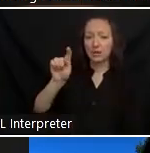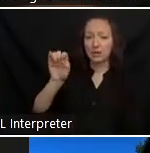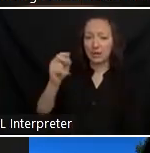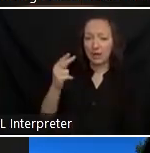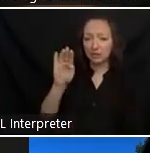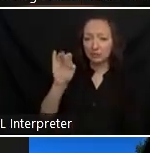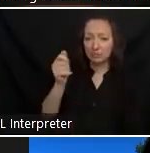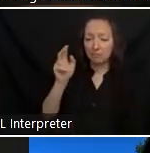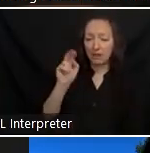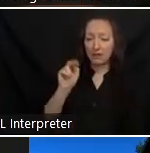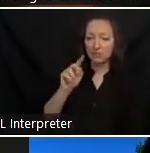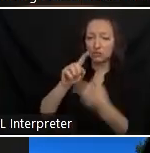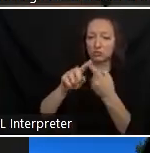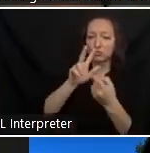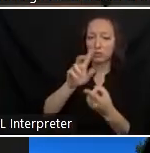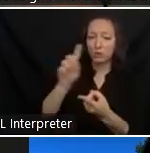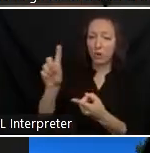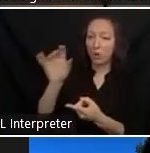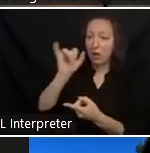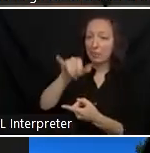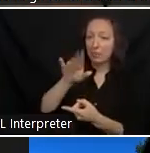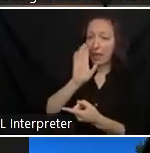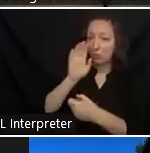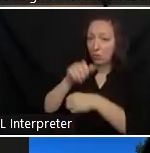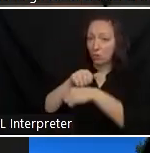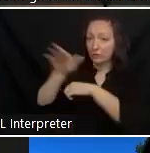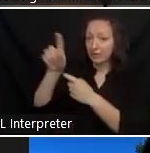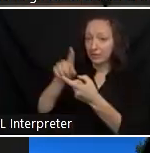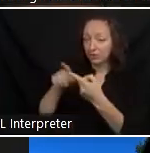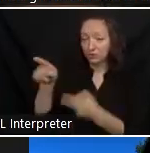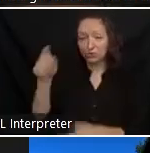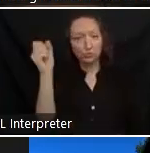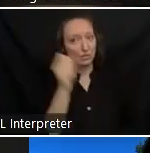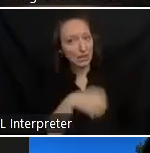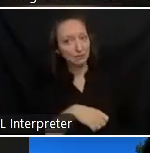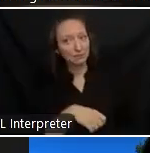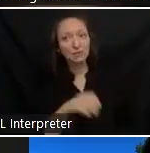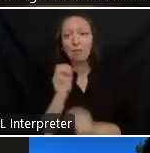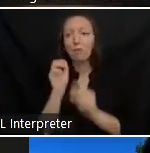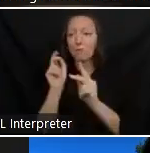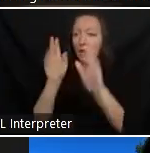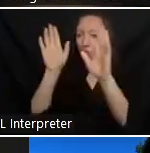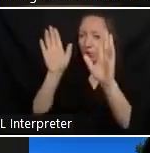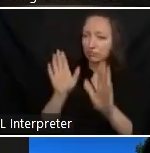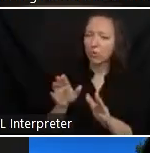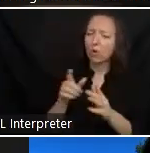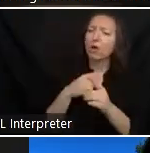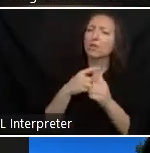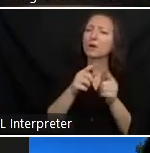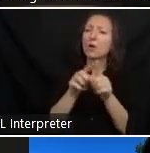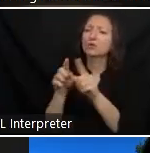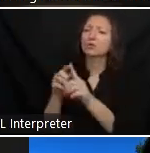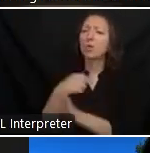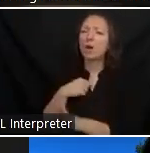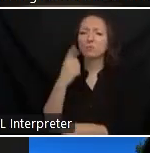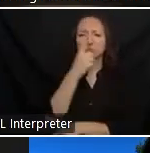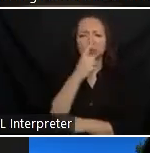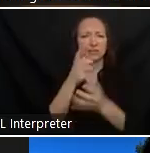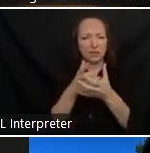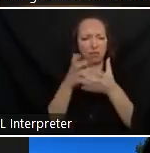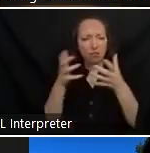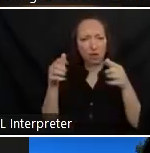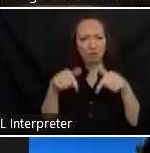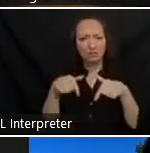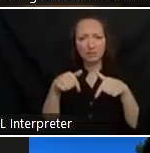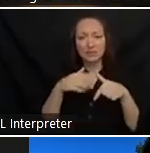you? Yes. Great. Yes, it would make its way to us. That's wonderful. And this is something I put a lot of thought into because with my